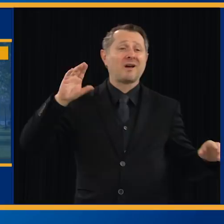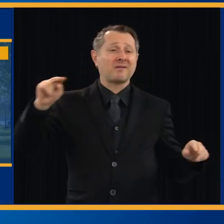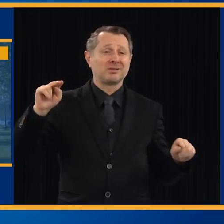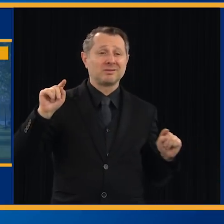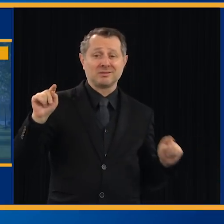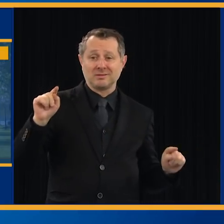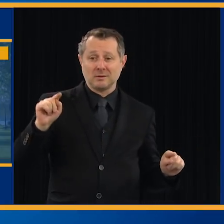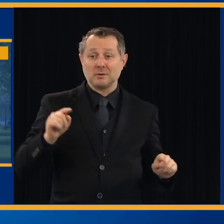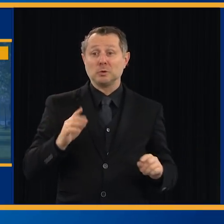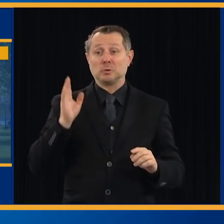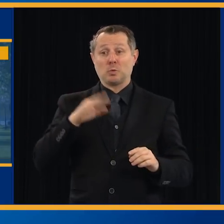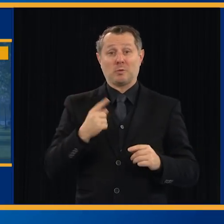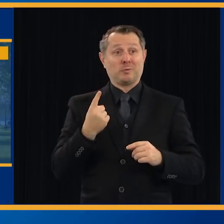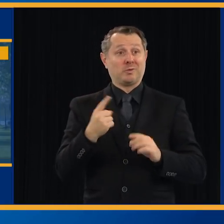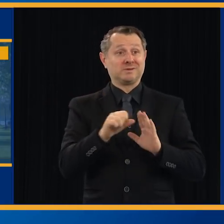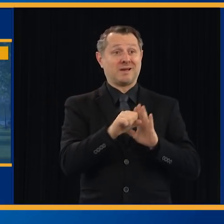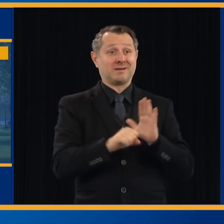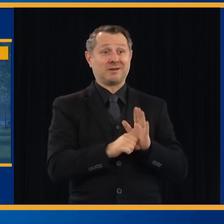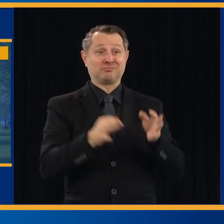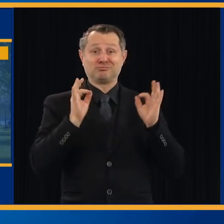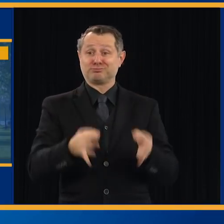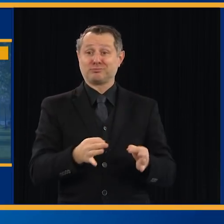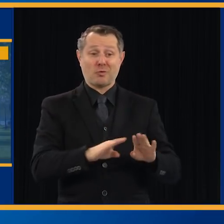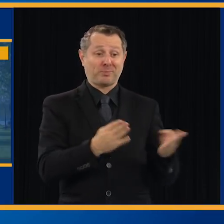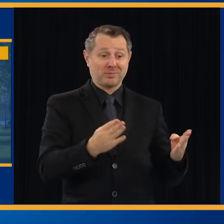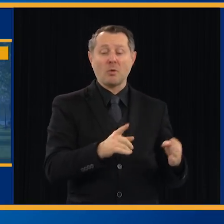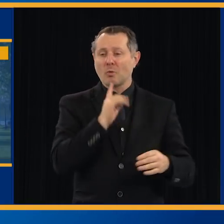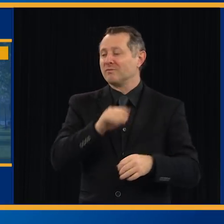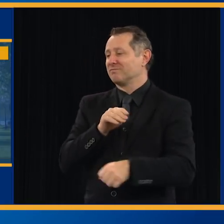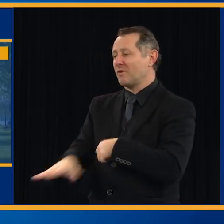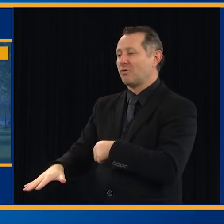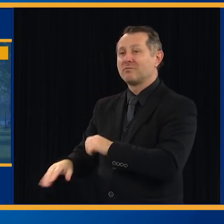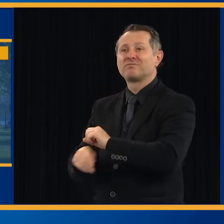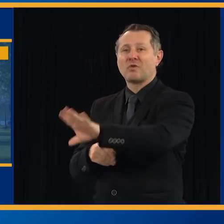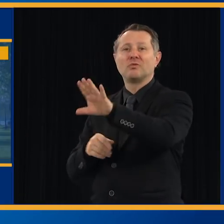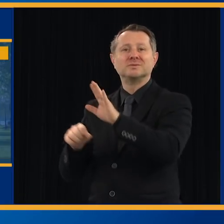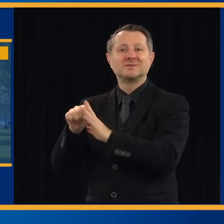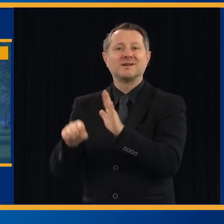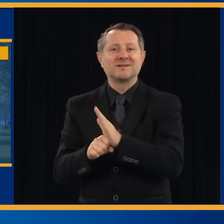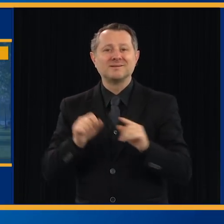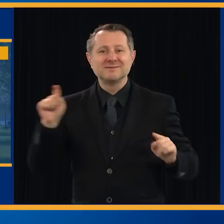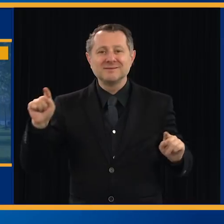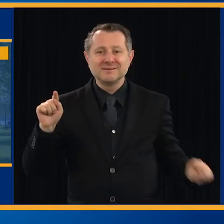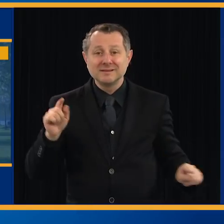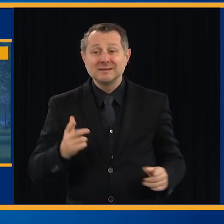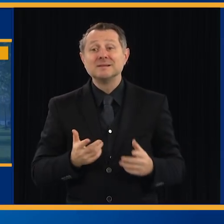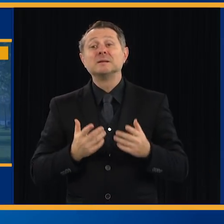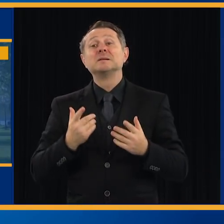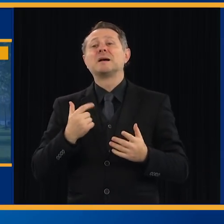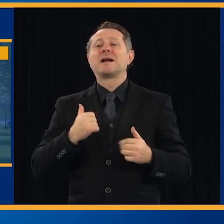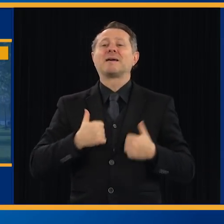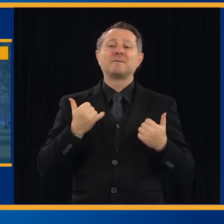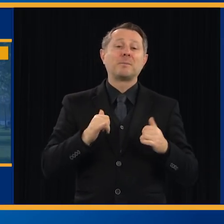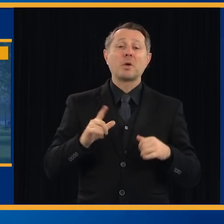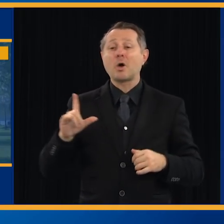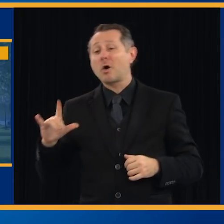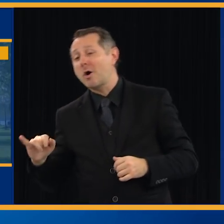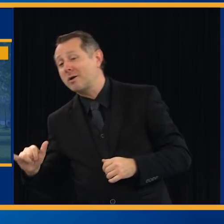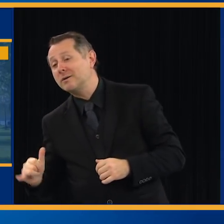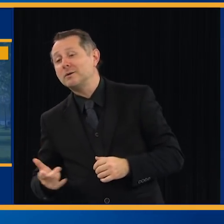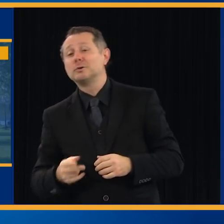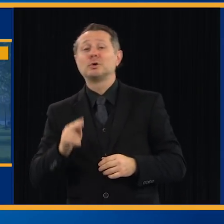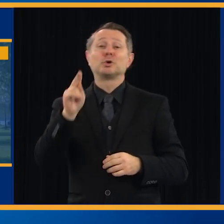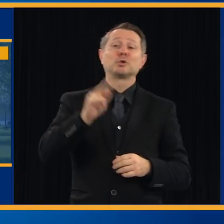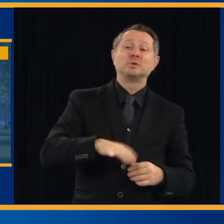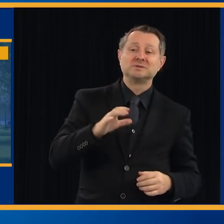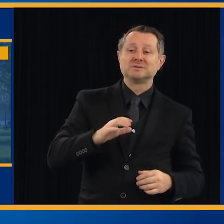state does affects other states, right? You live in Nassau, you live in Suffolk, you live in New York City. You can get in your